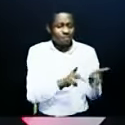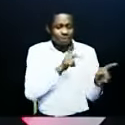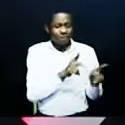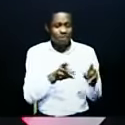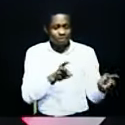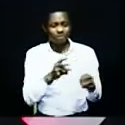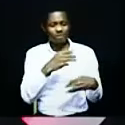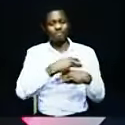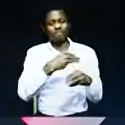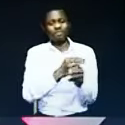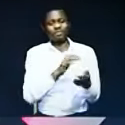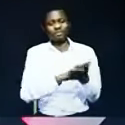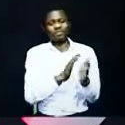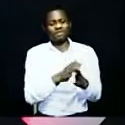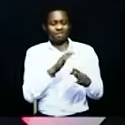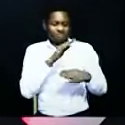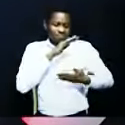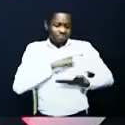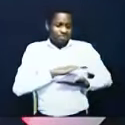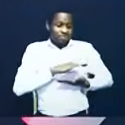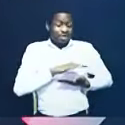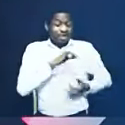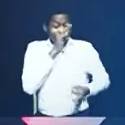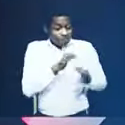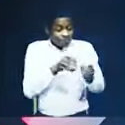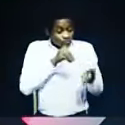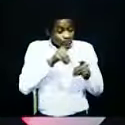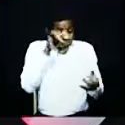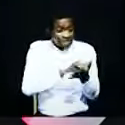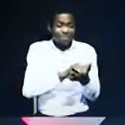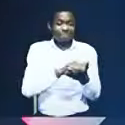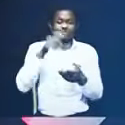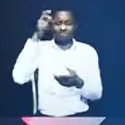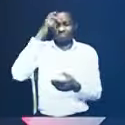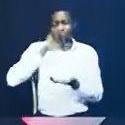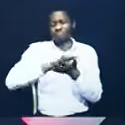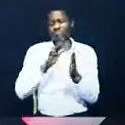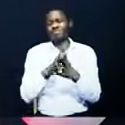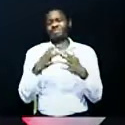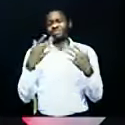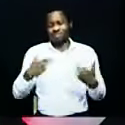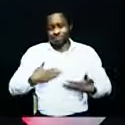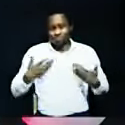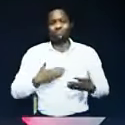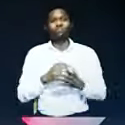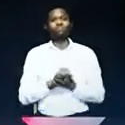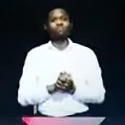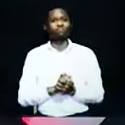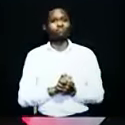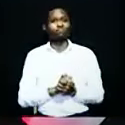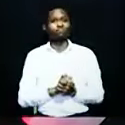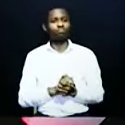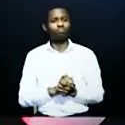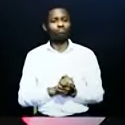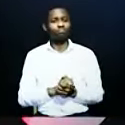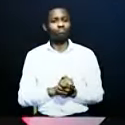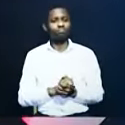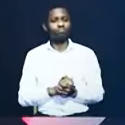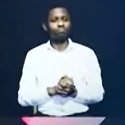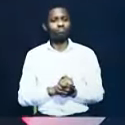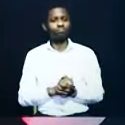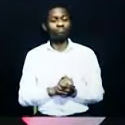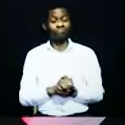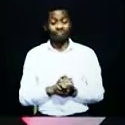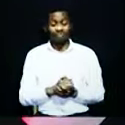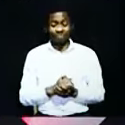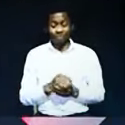mo bonsam na kuma to ne yem papa papa papa. One of the great English preachers, Dr. Lloyd Jones, stated